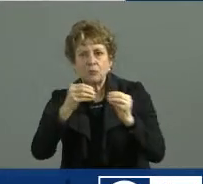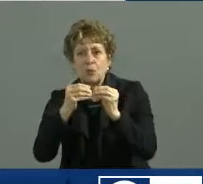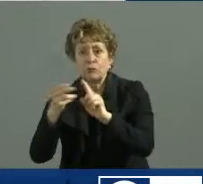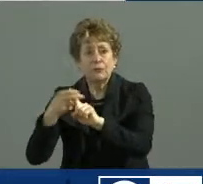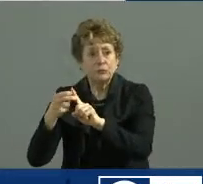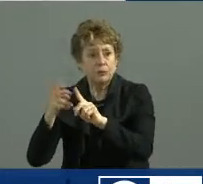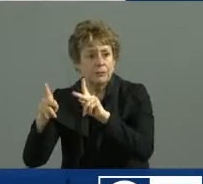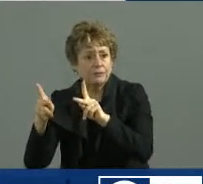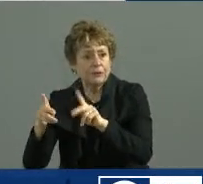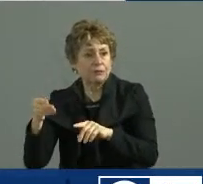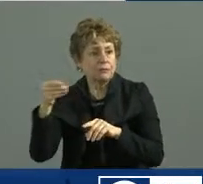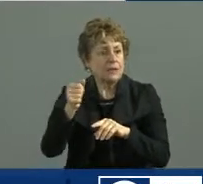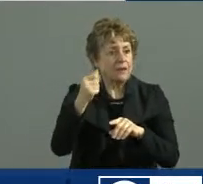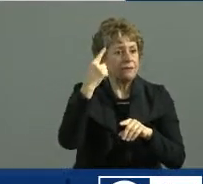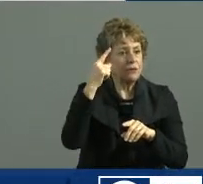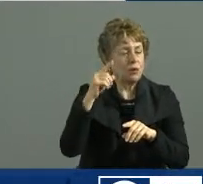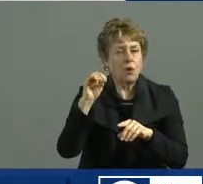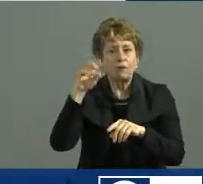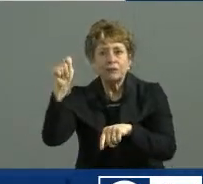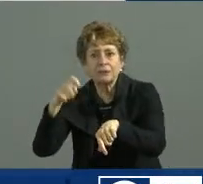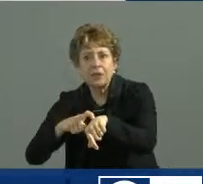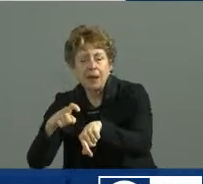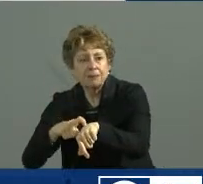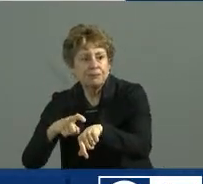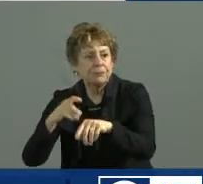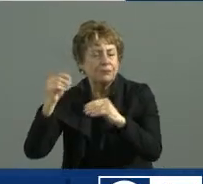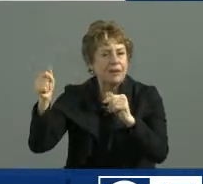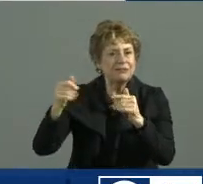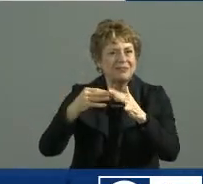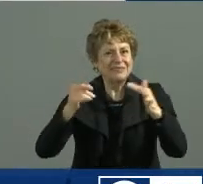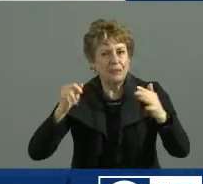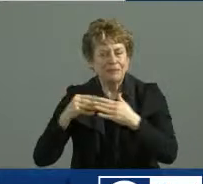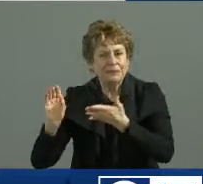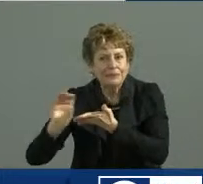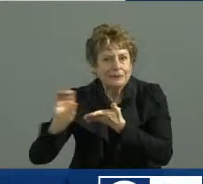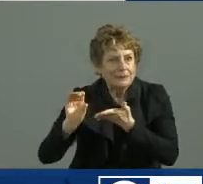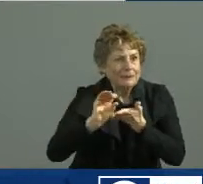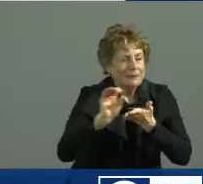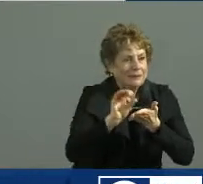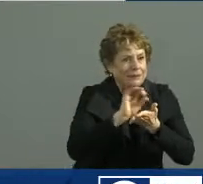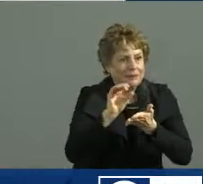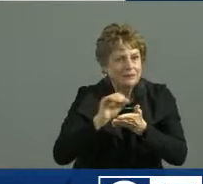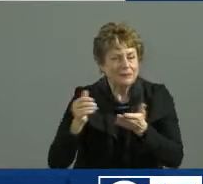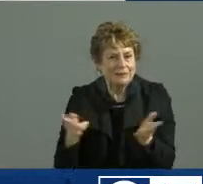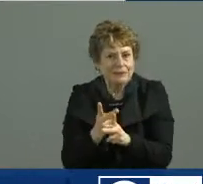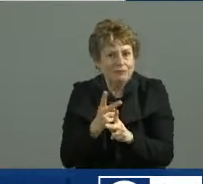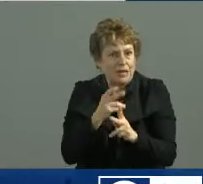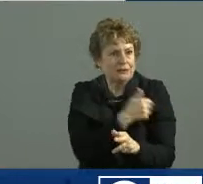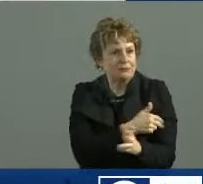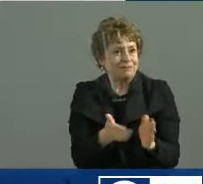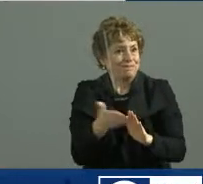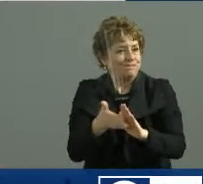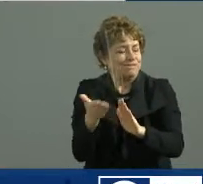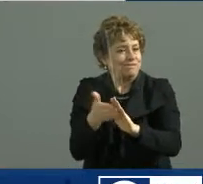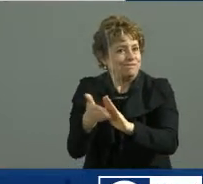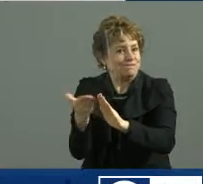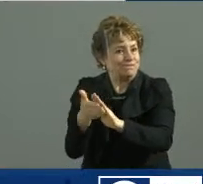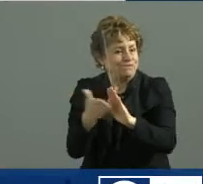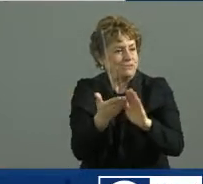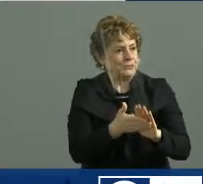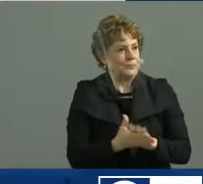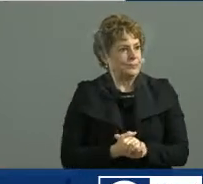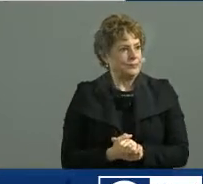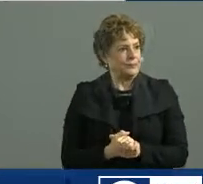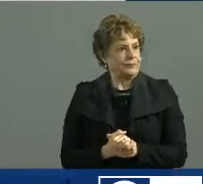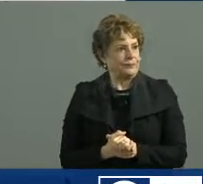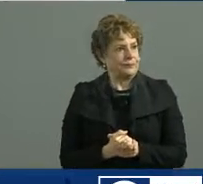and staffing initiatives within their own hospitals. This, the numbers on the